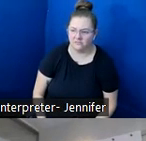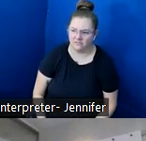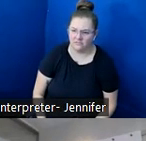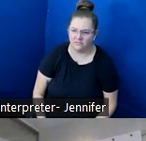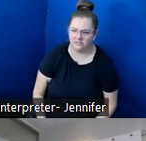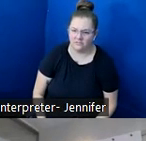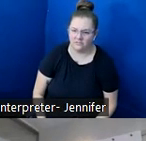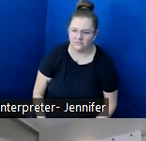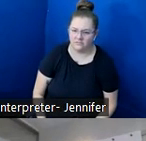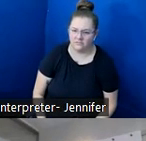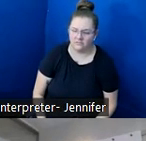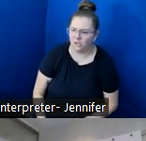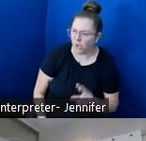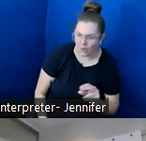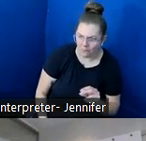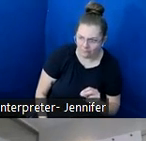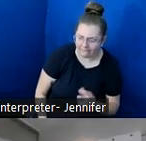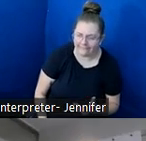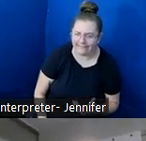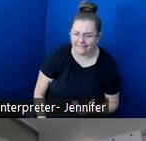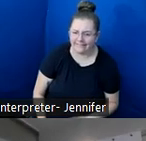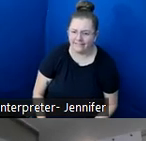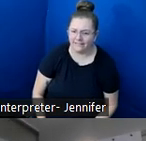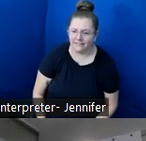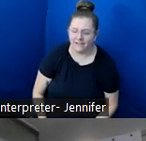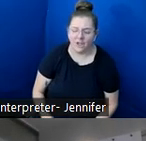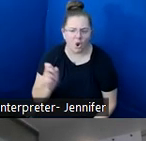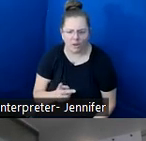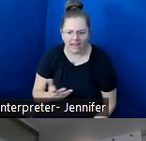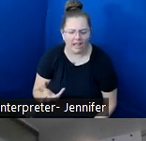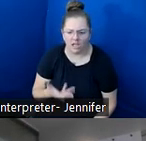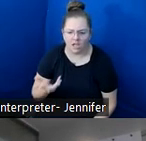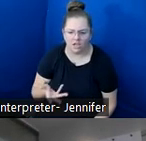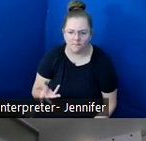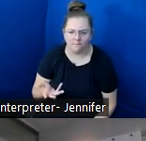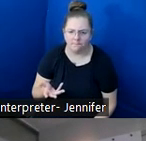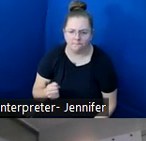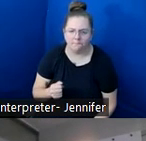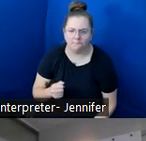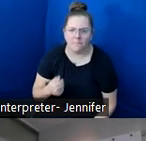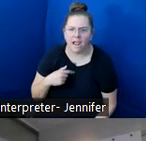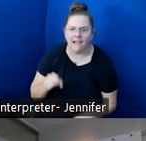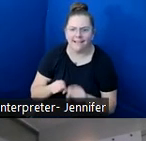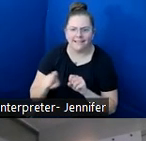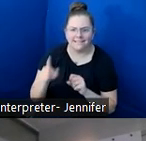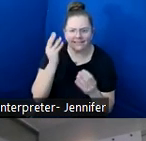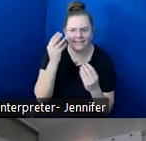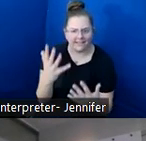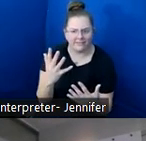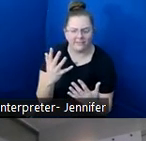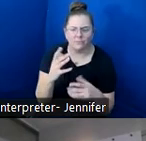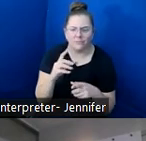No. No? Okay. What would I could send the information to